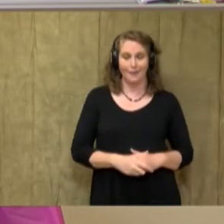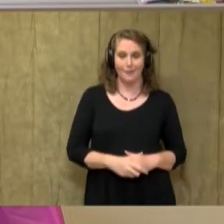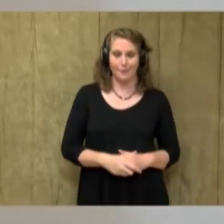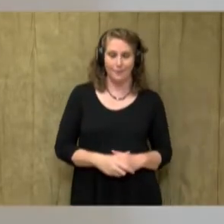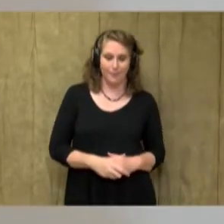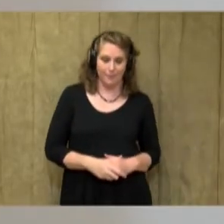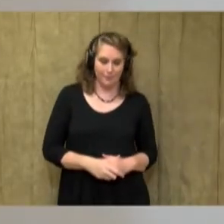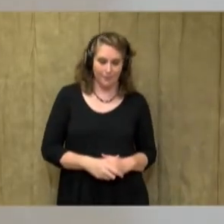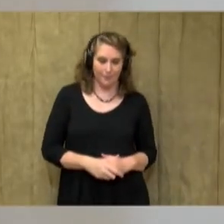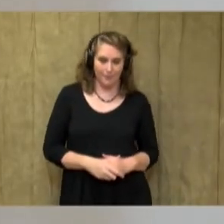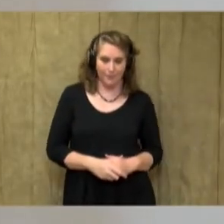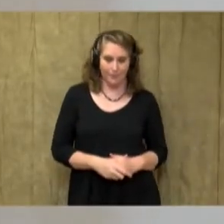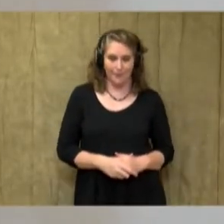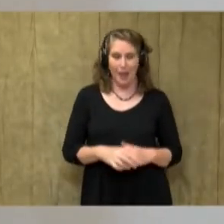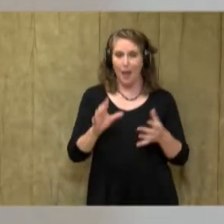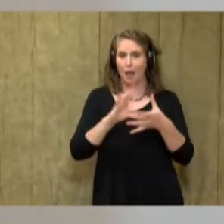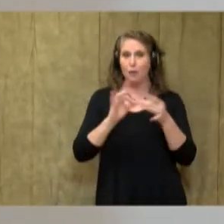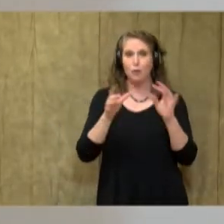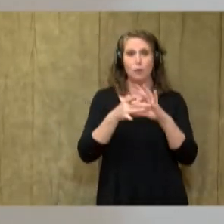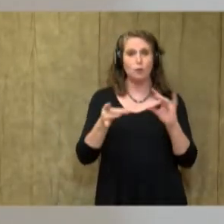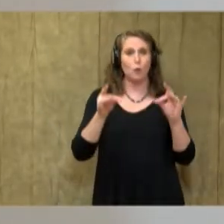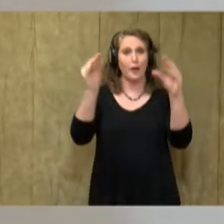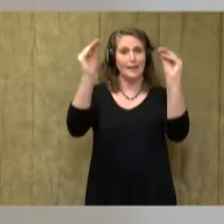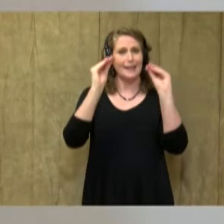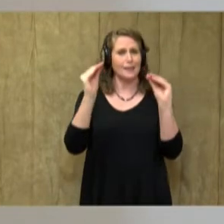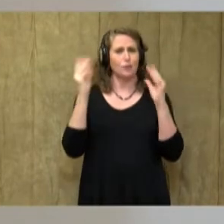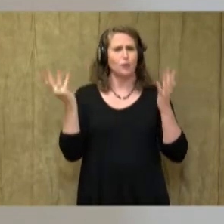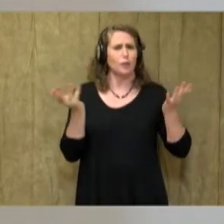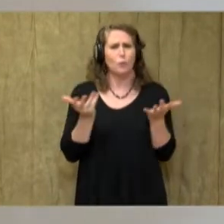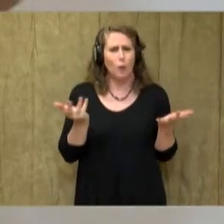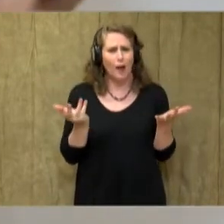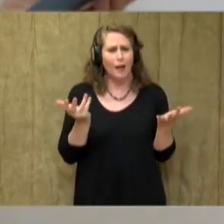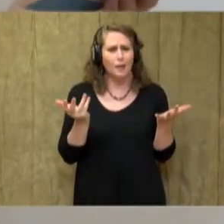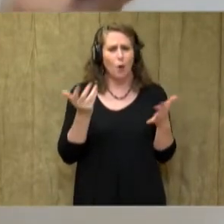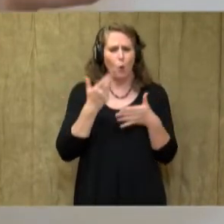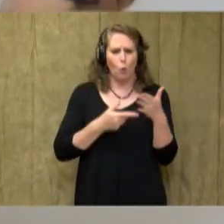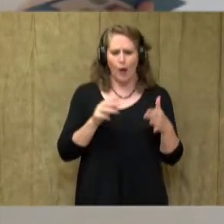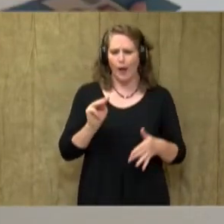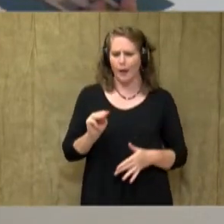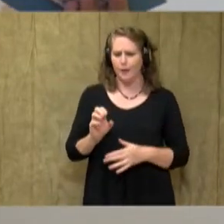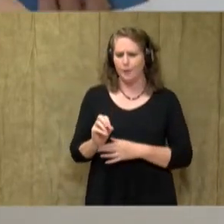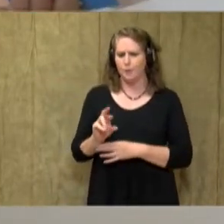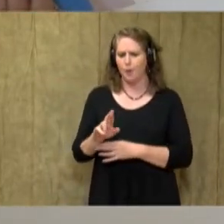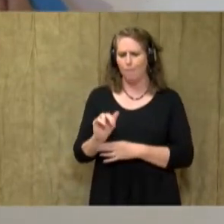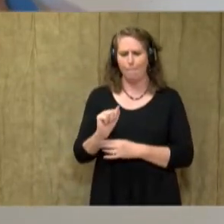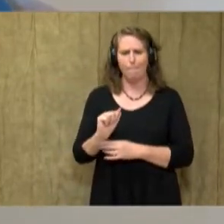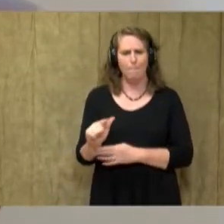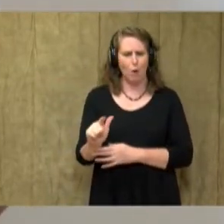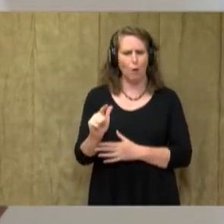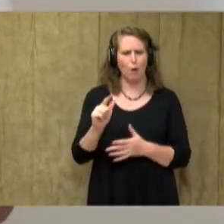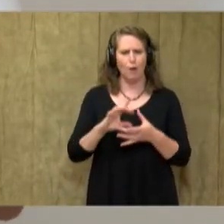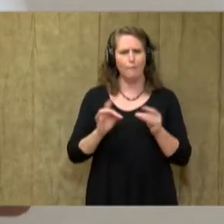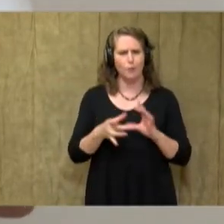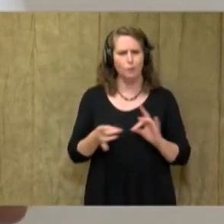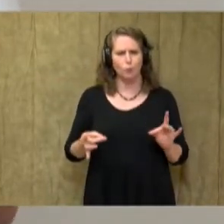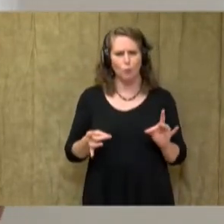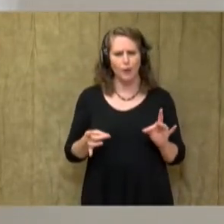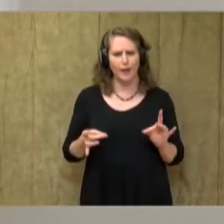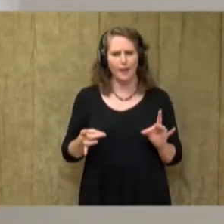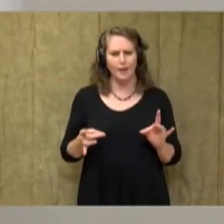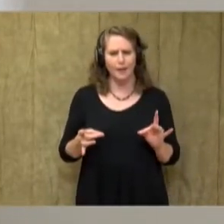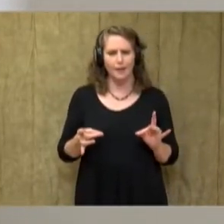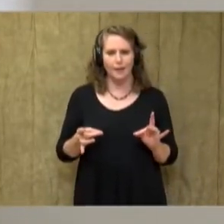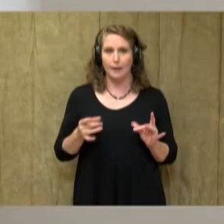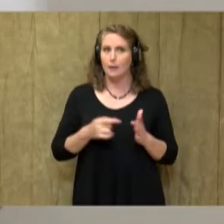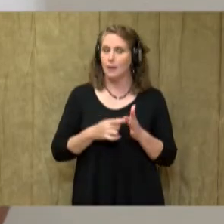What is the lesson or moral of this story? What do we learn? Now, remember, this